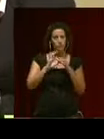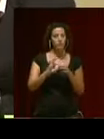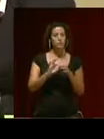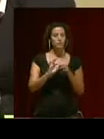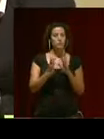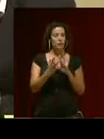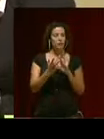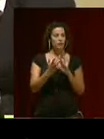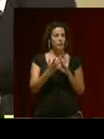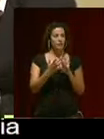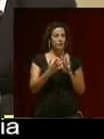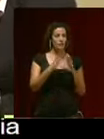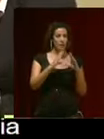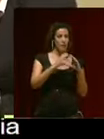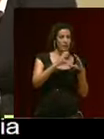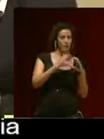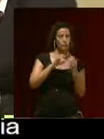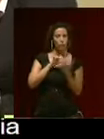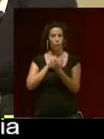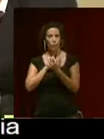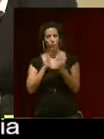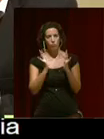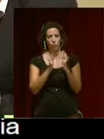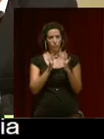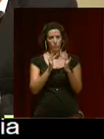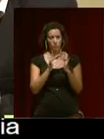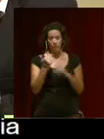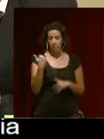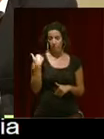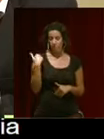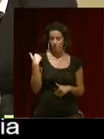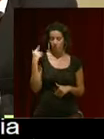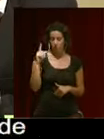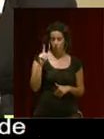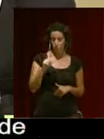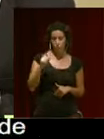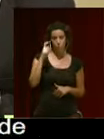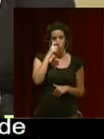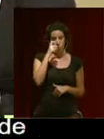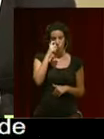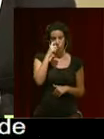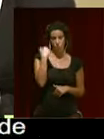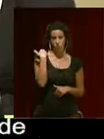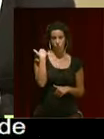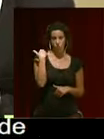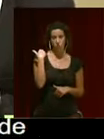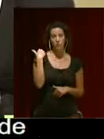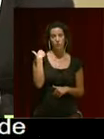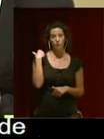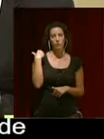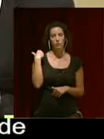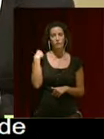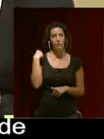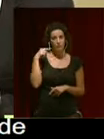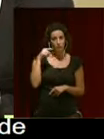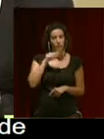different research projects. And I know that she's obtained very good results in the field of brain